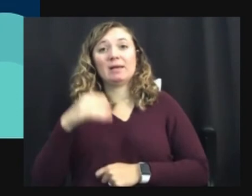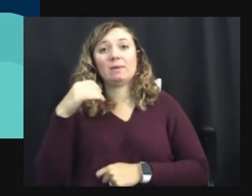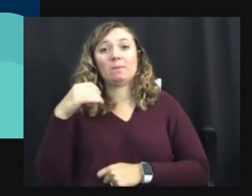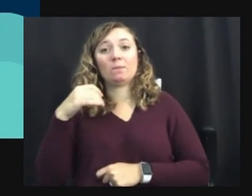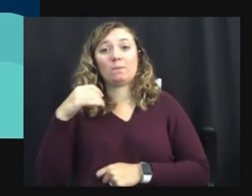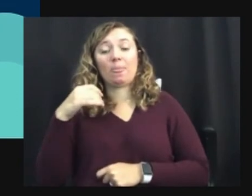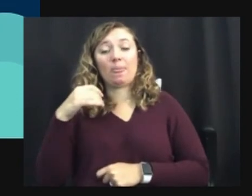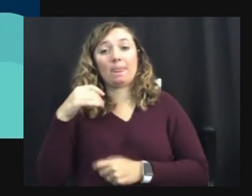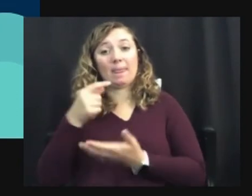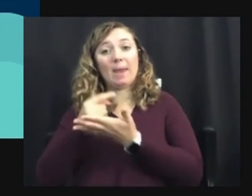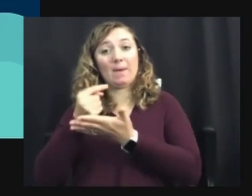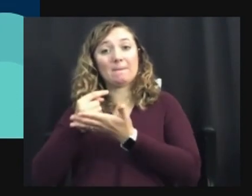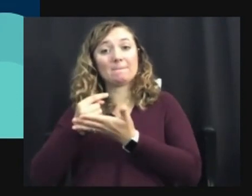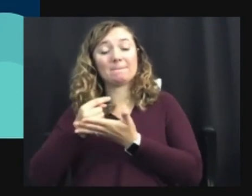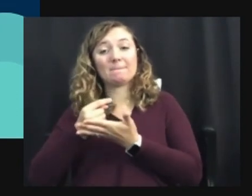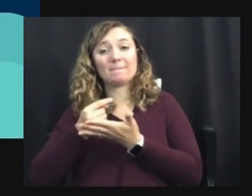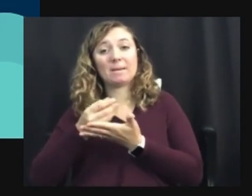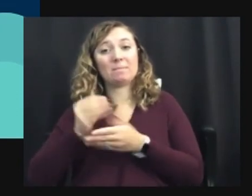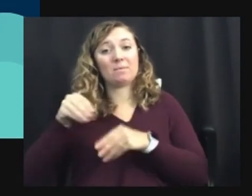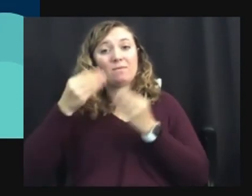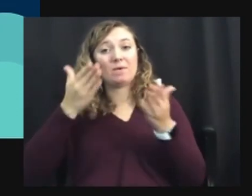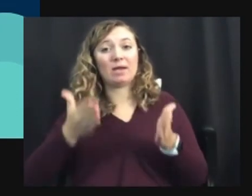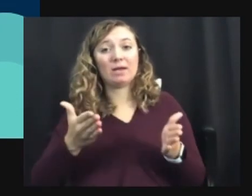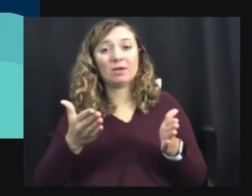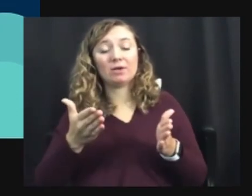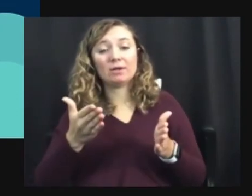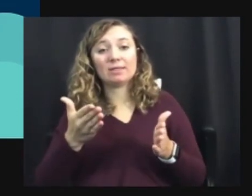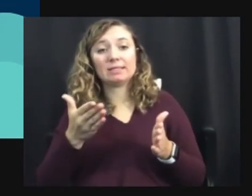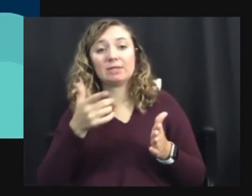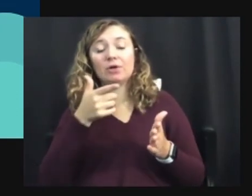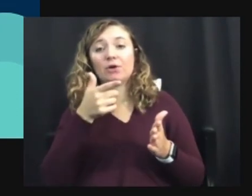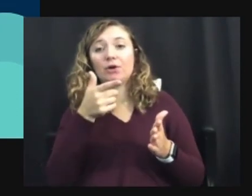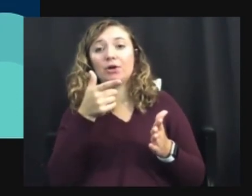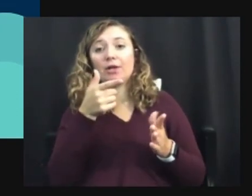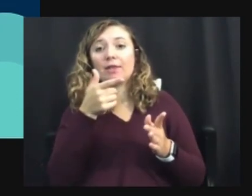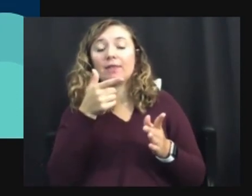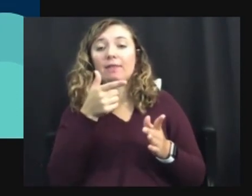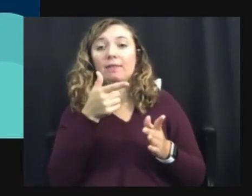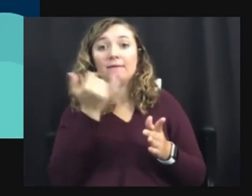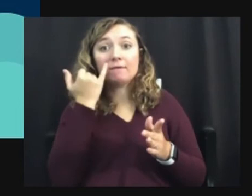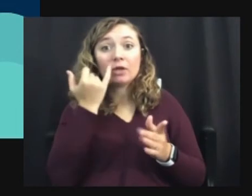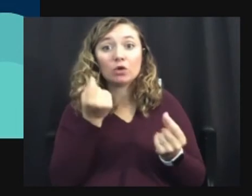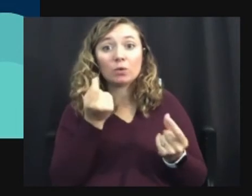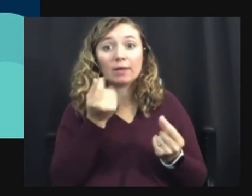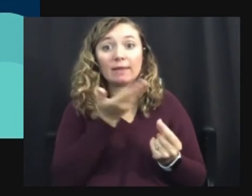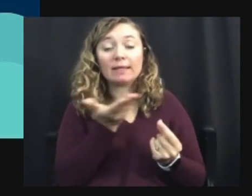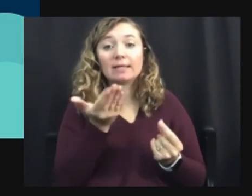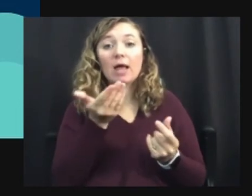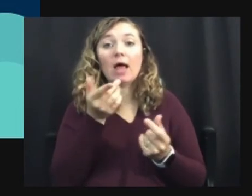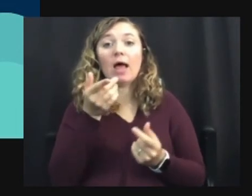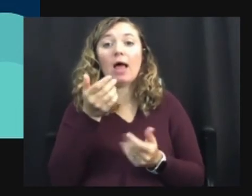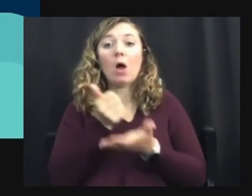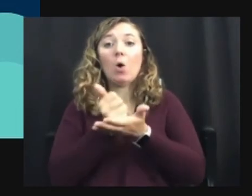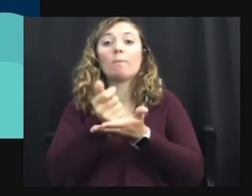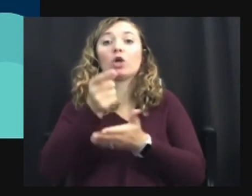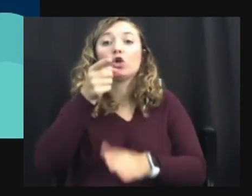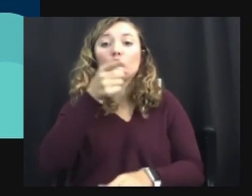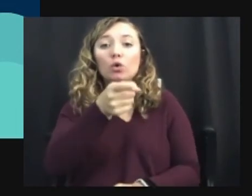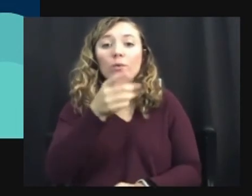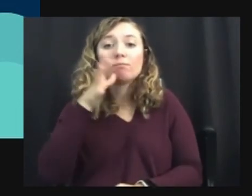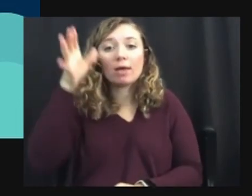providers are doing things to help you support your child, that's when it's